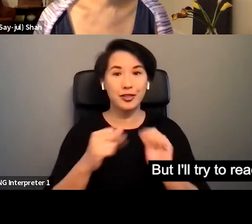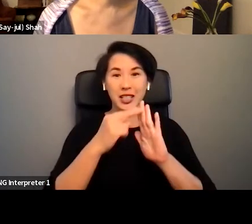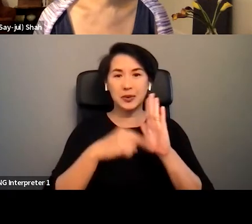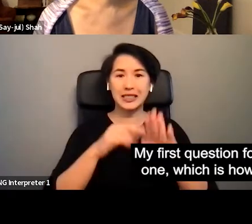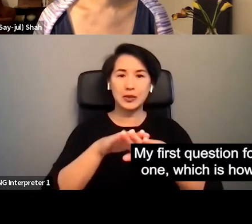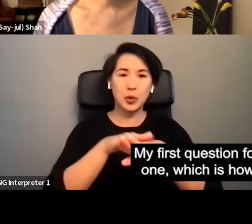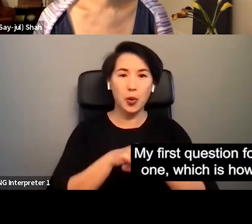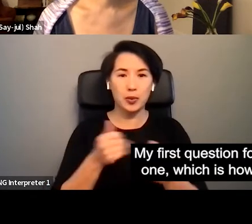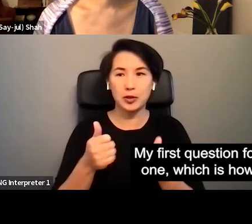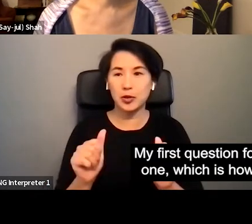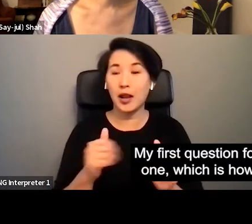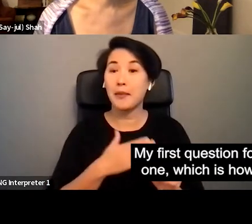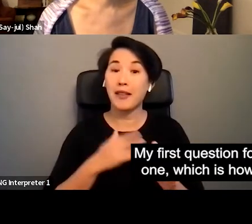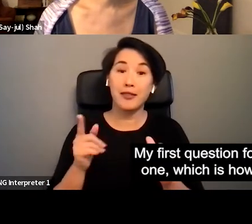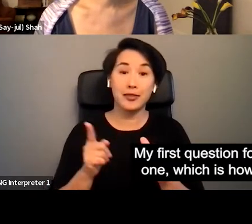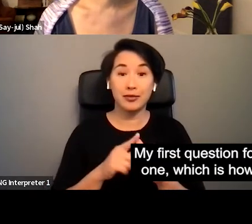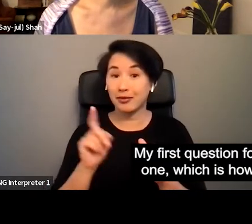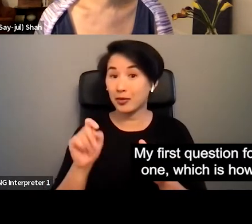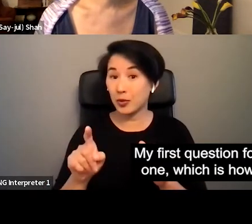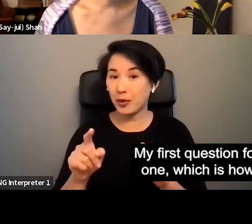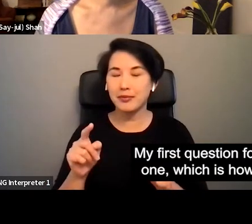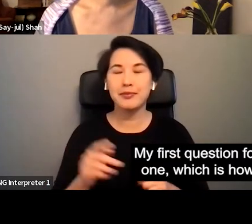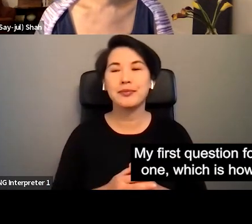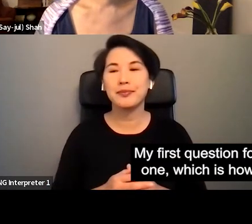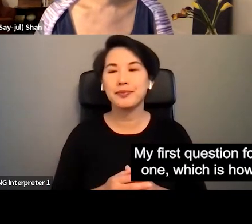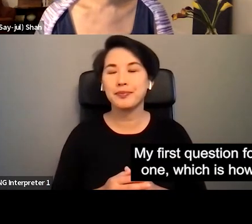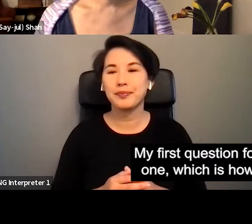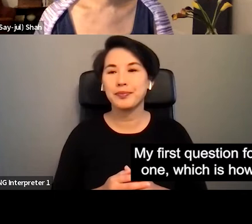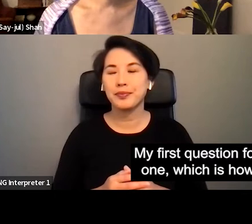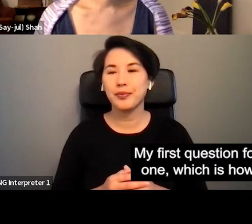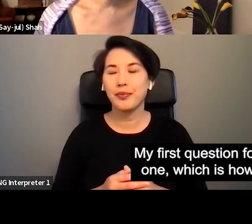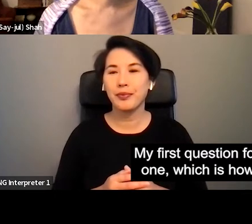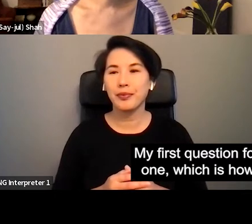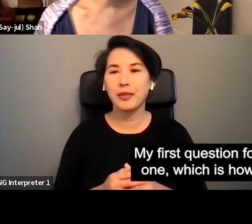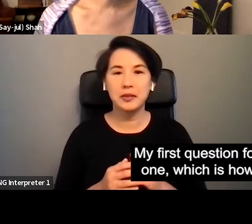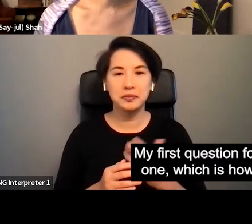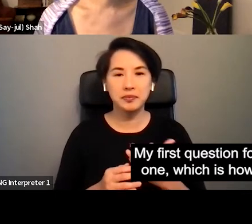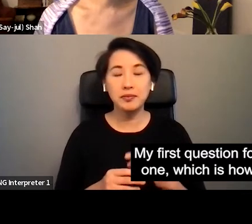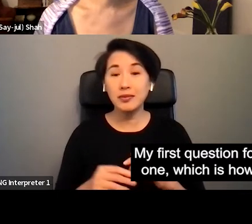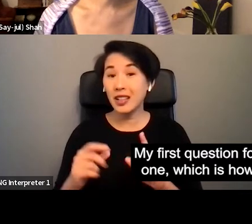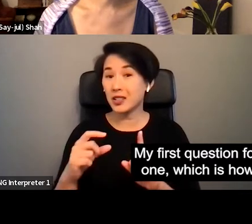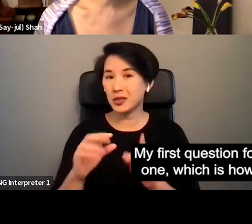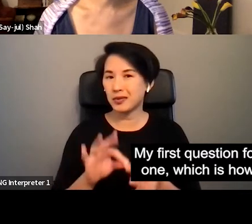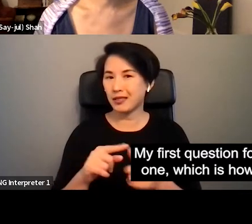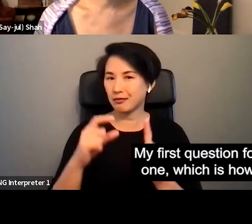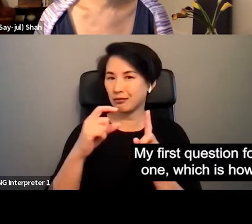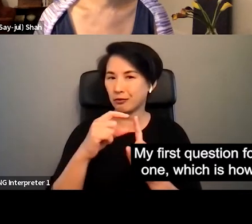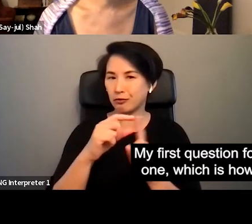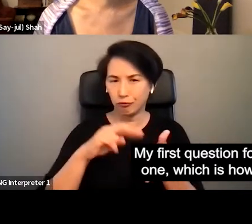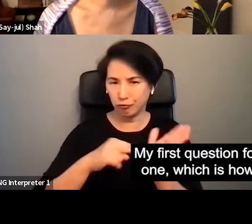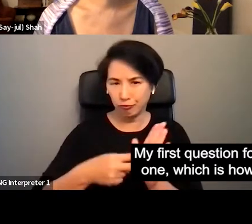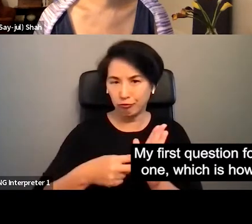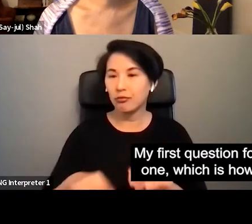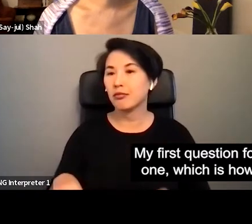slowly. My first question for us is a terminological one, which is, how